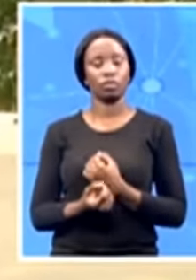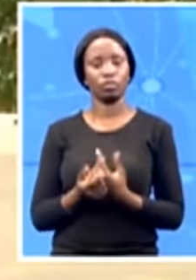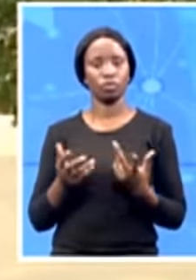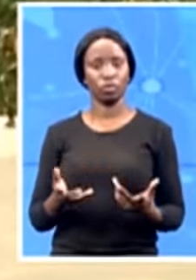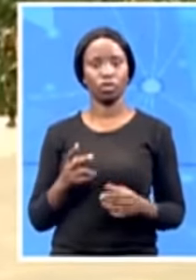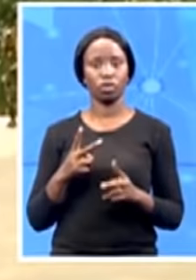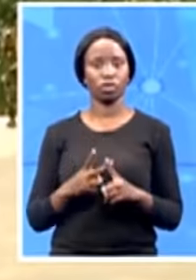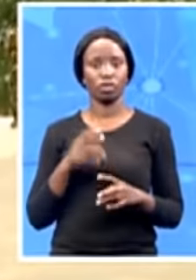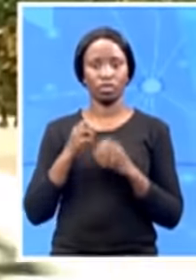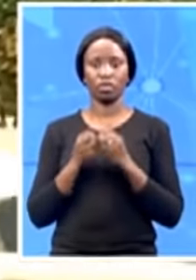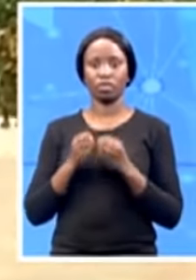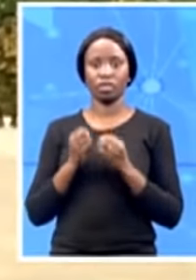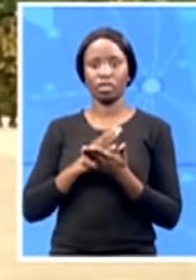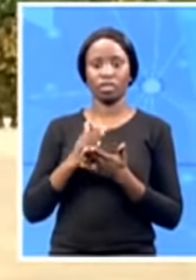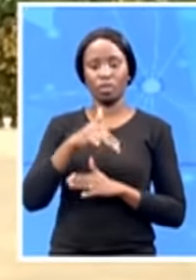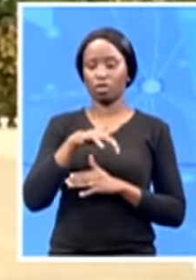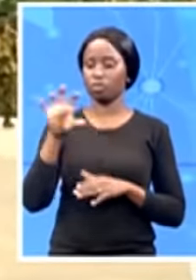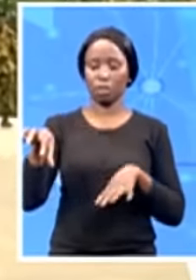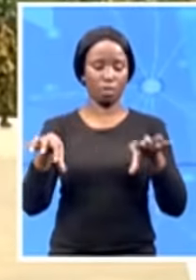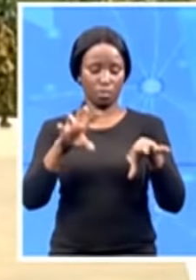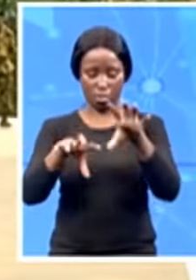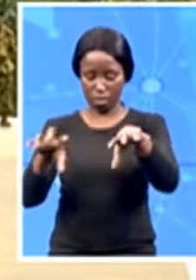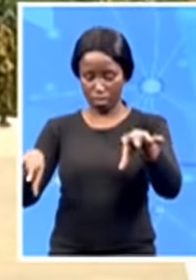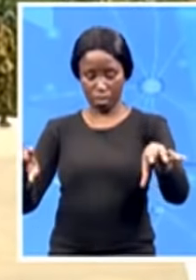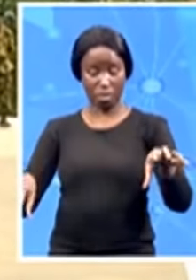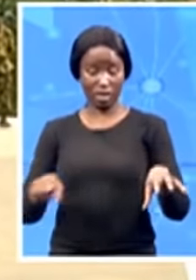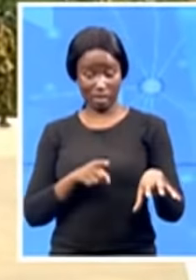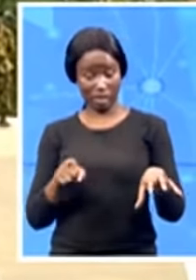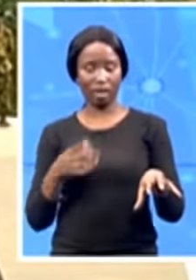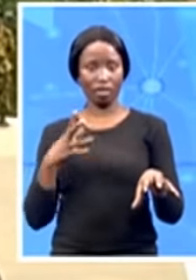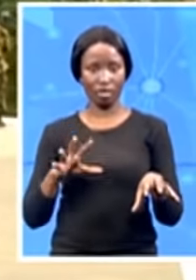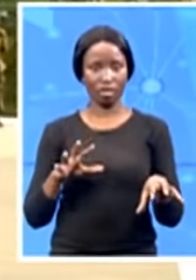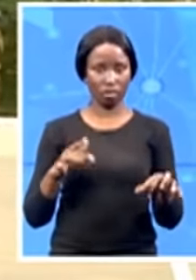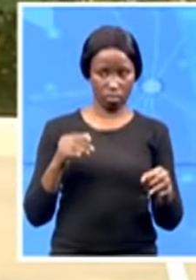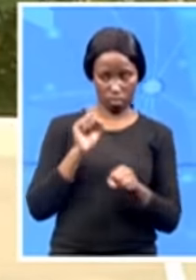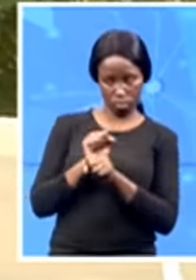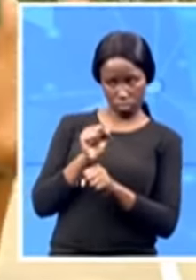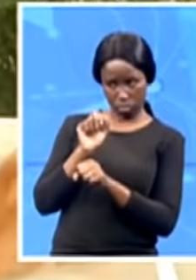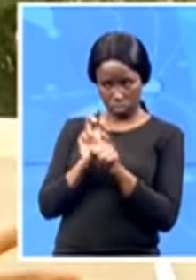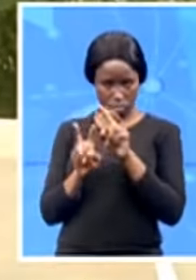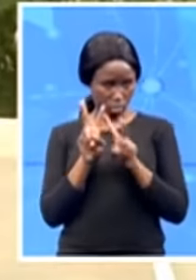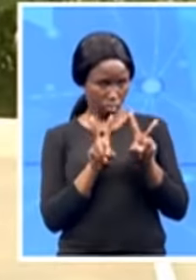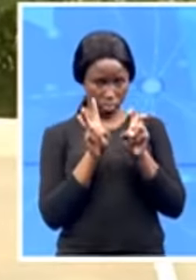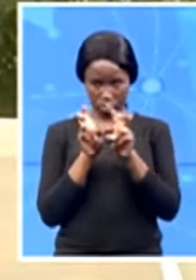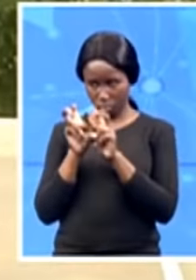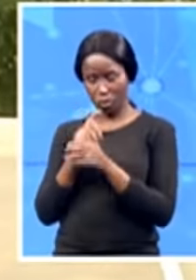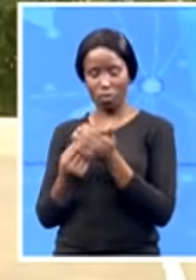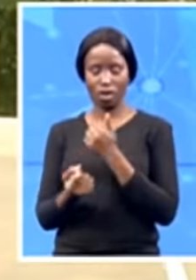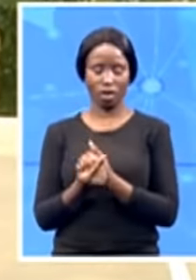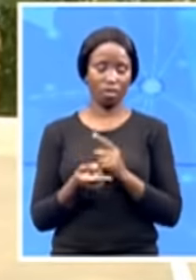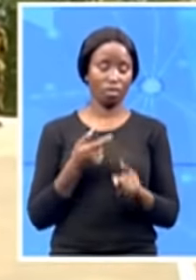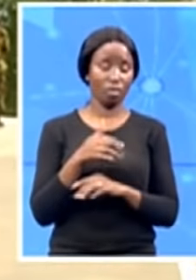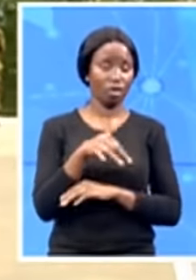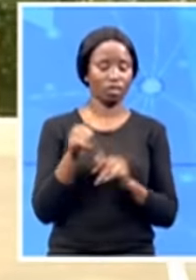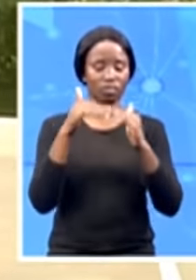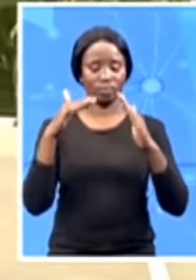points where they have them sitting, observing what is taking place outside the home and the surroundings. I must tell you,